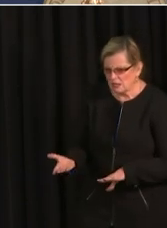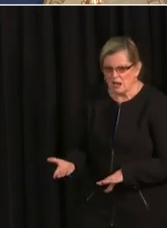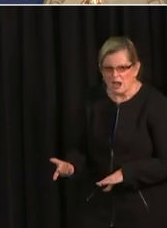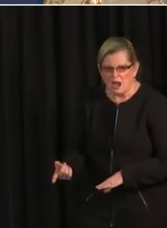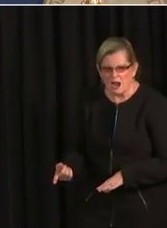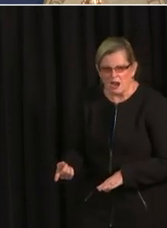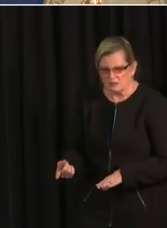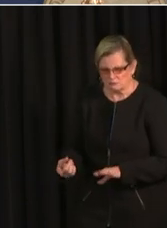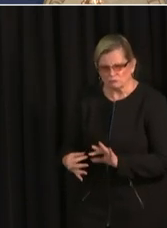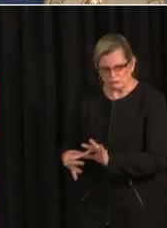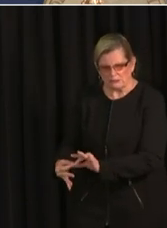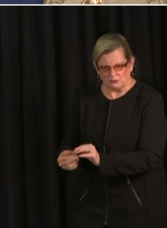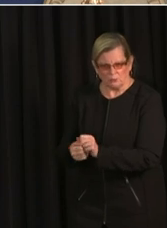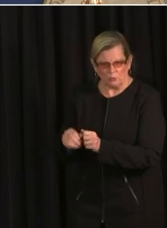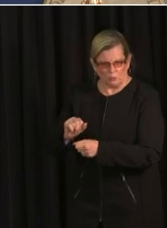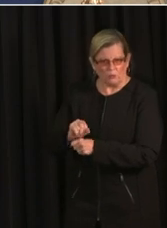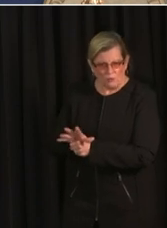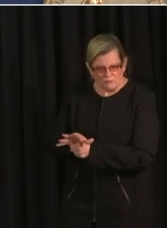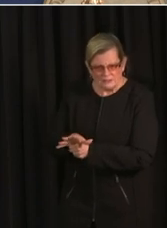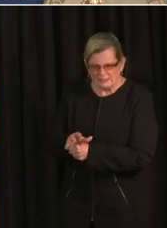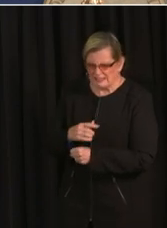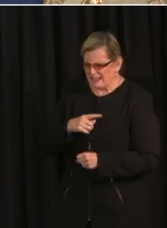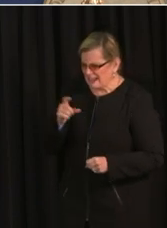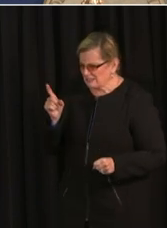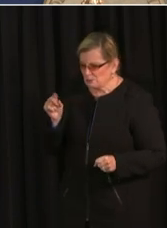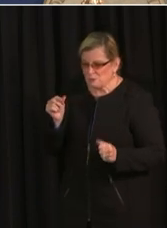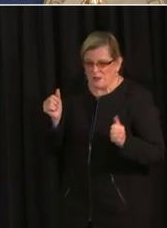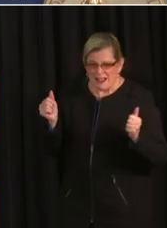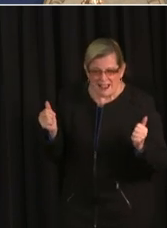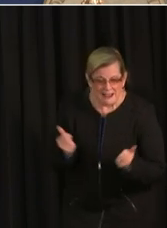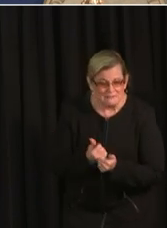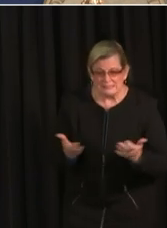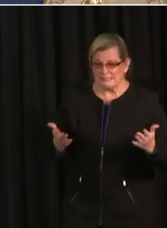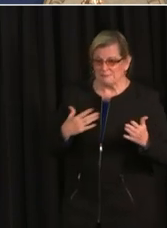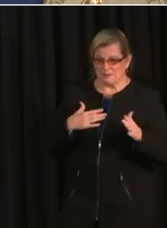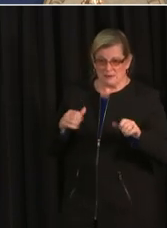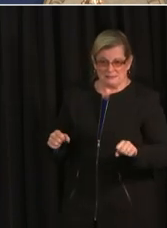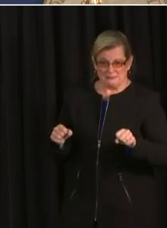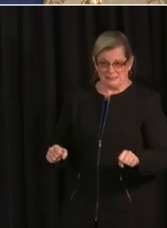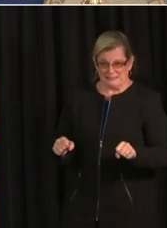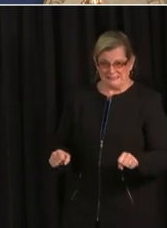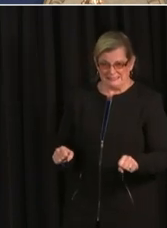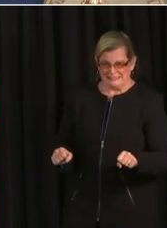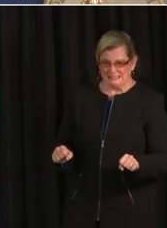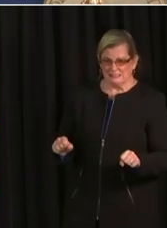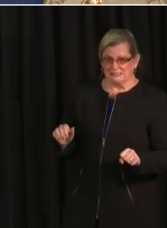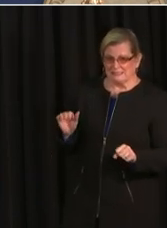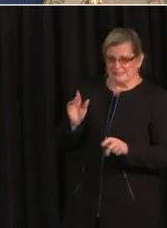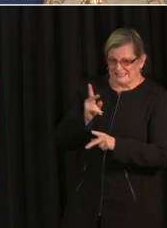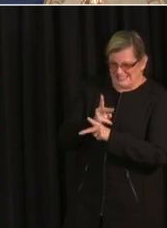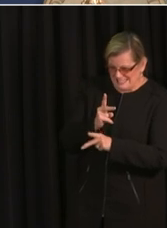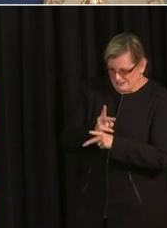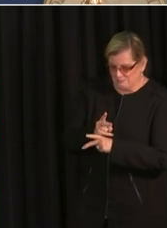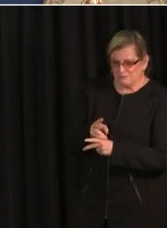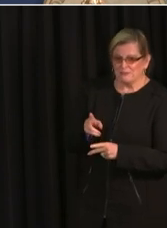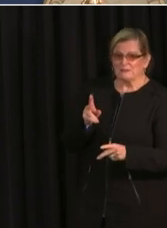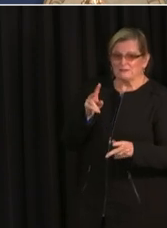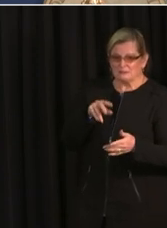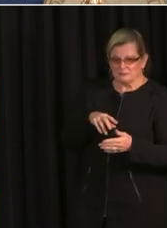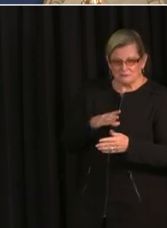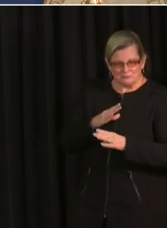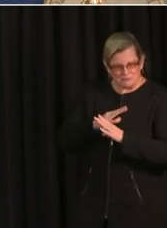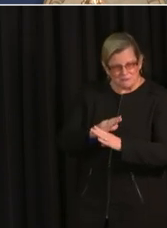COVID. And so we have to do everything that we can to keep vulnerable people in